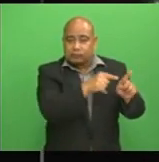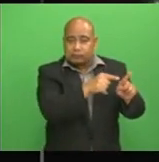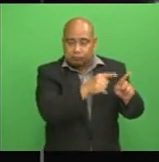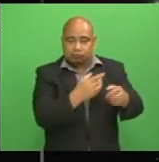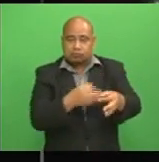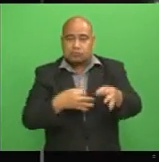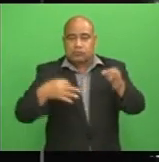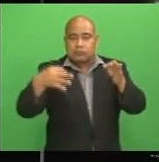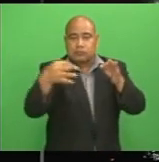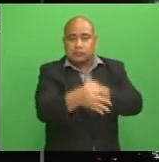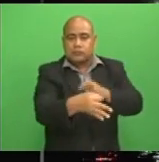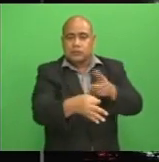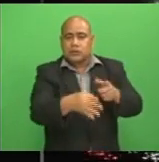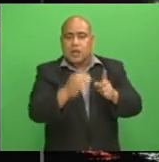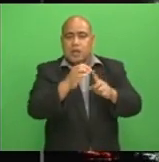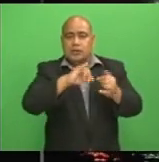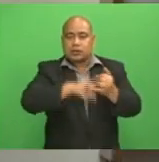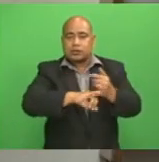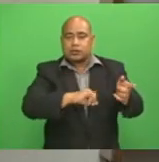and Medical Services.